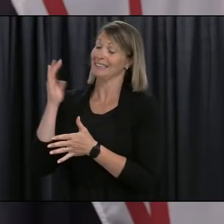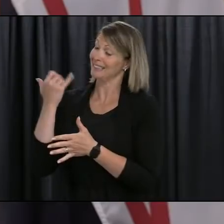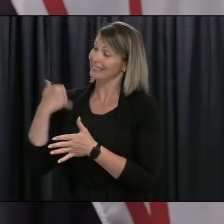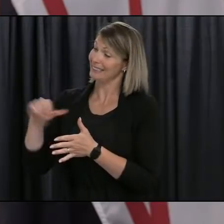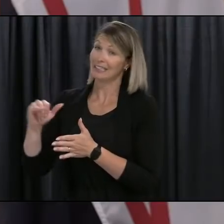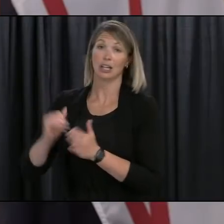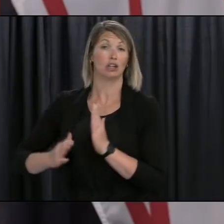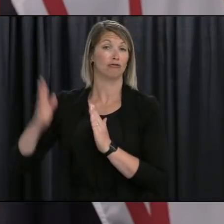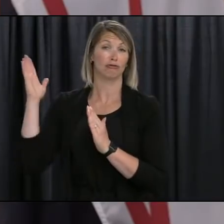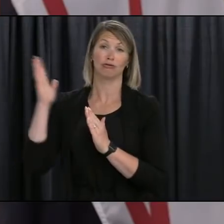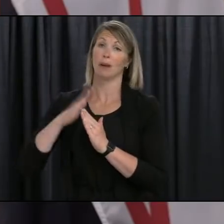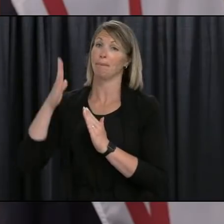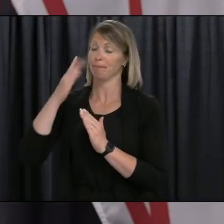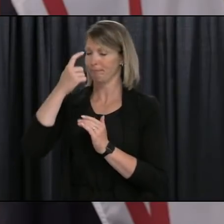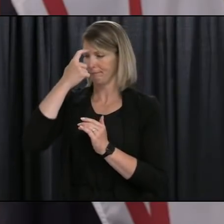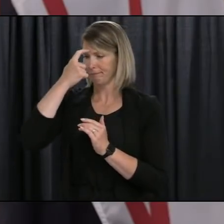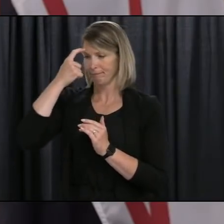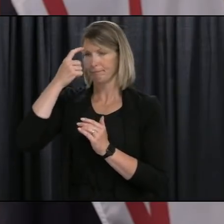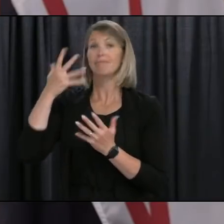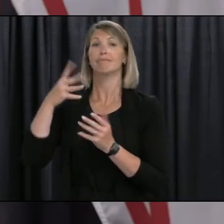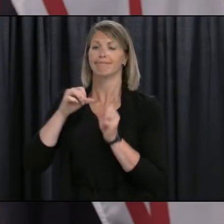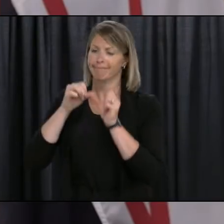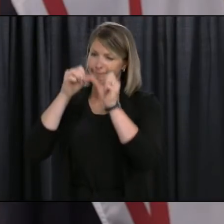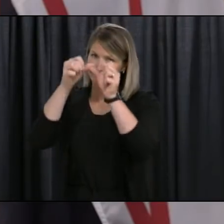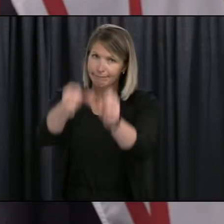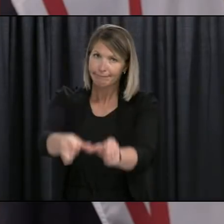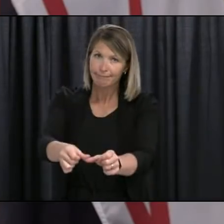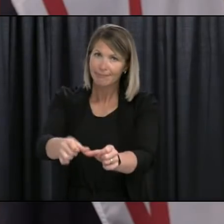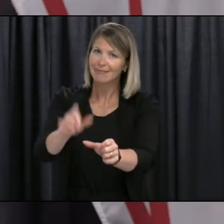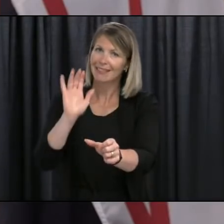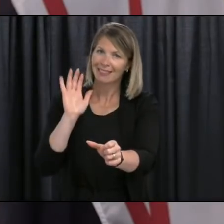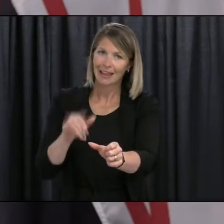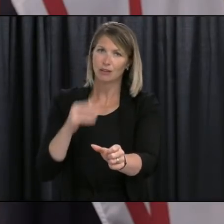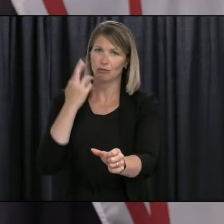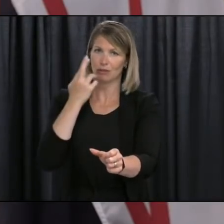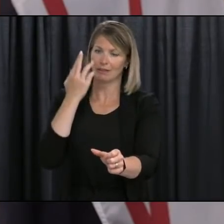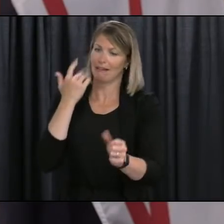primary objective for all of us as we make our decisions to move forward.